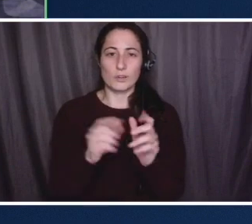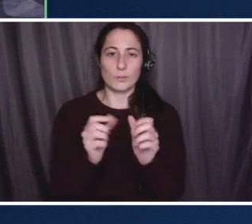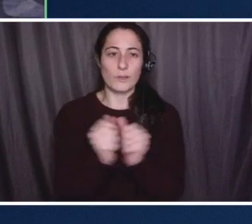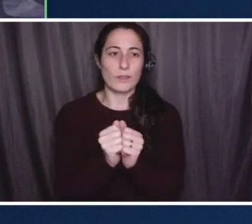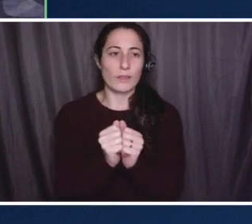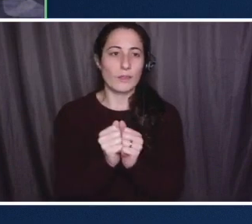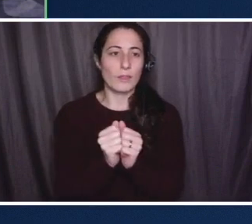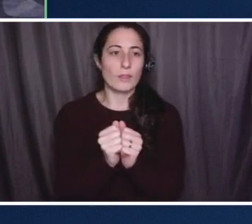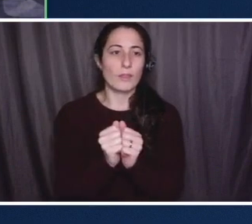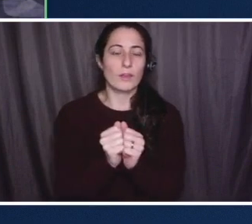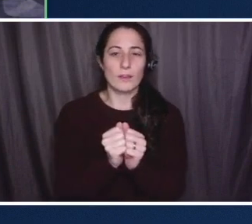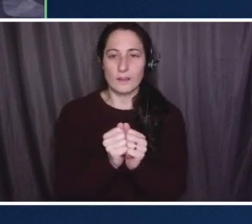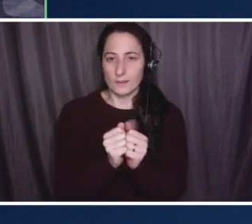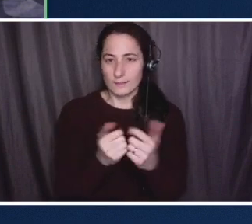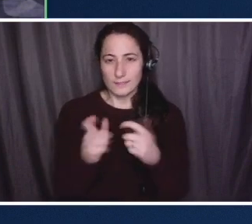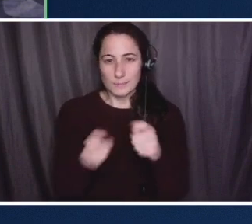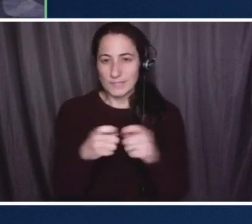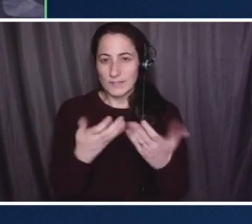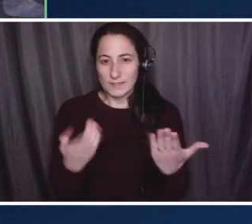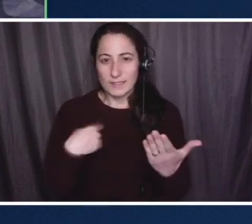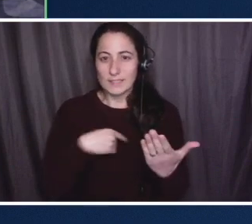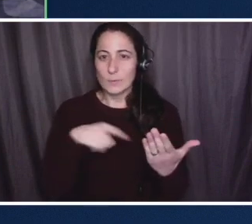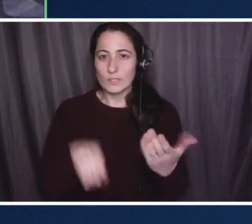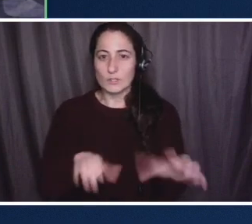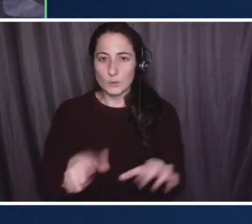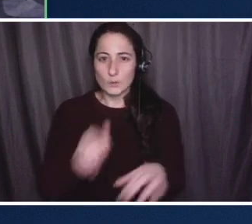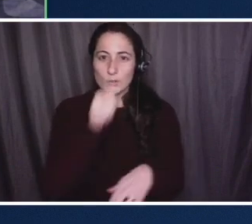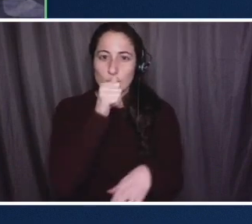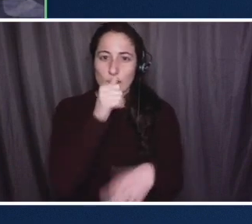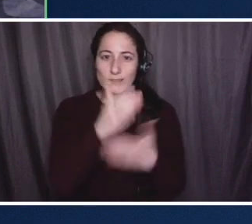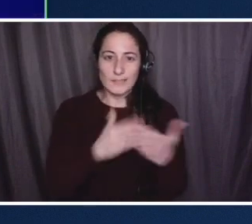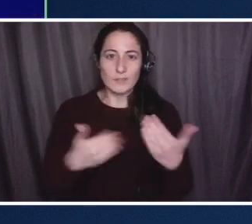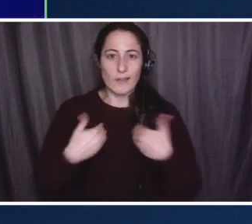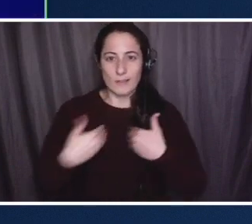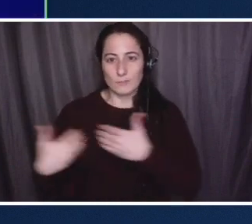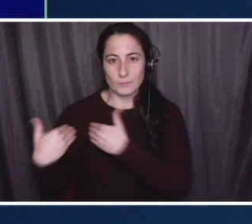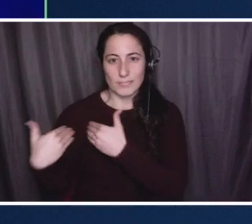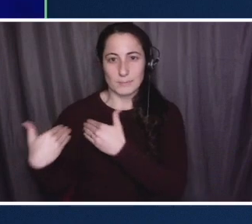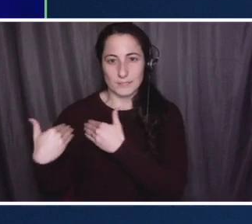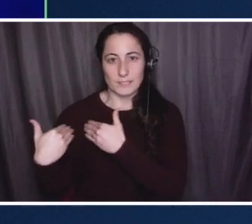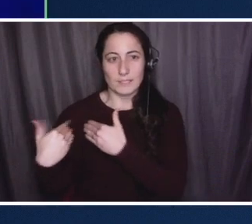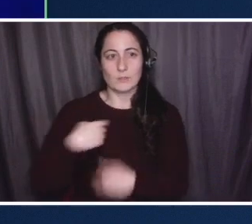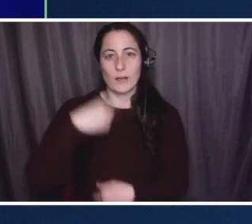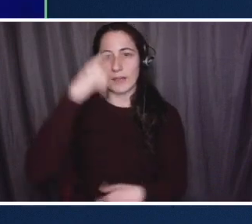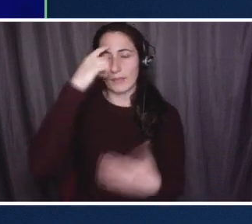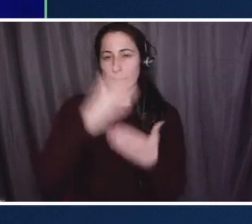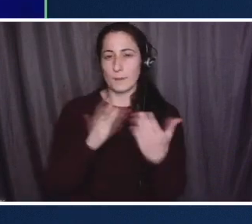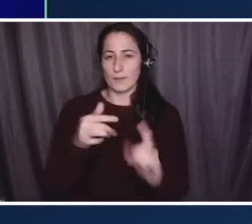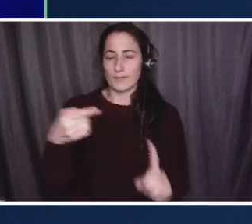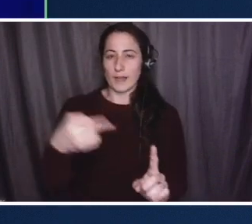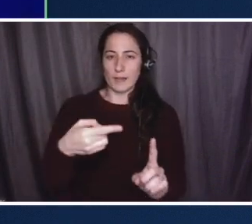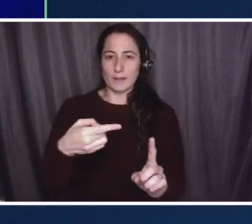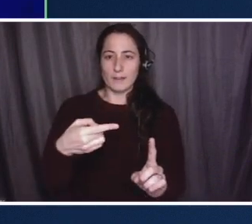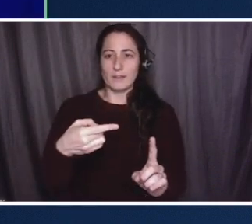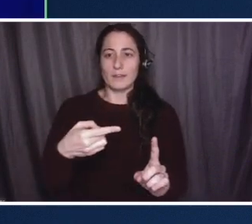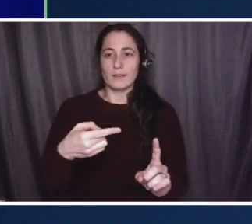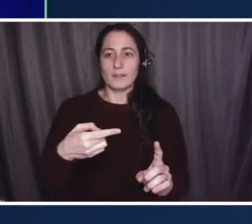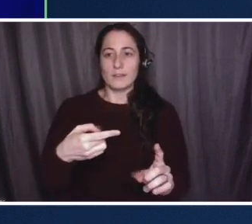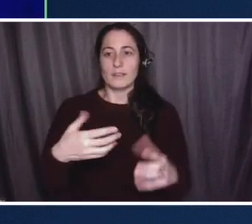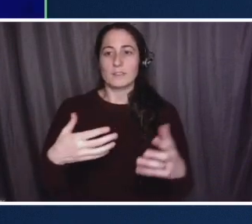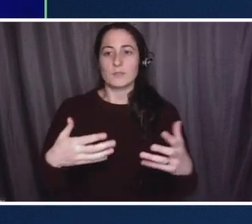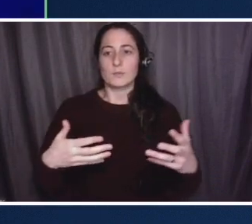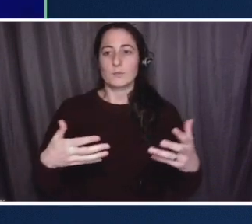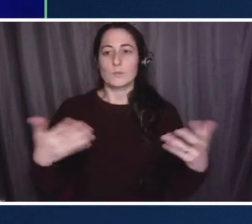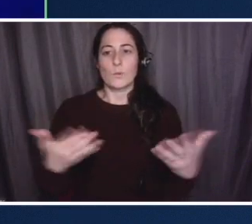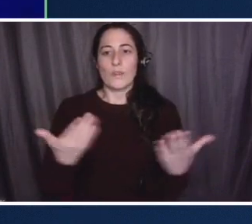do things, but actually I think we all now believe private sector has a responsibility. So I think part of this is what are the things that we think private sector need to do?